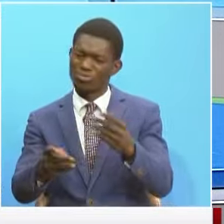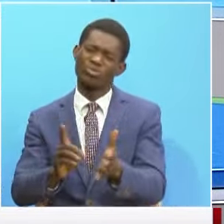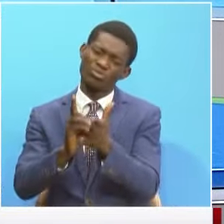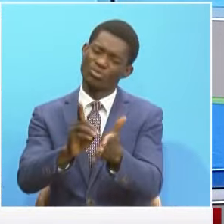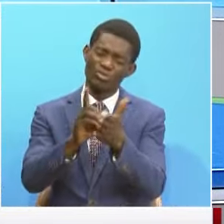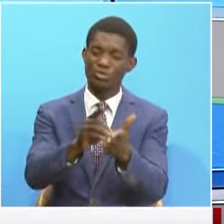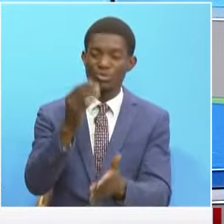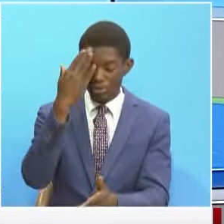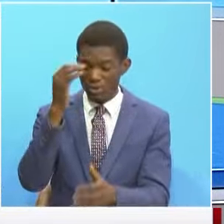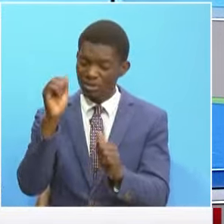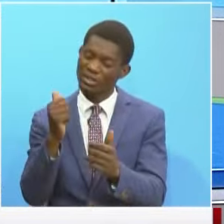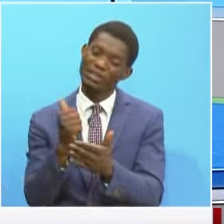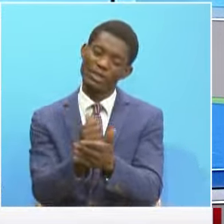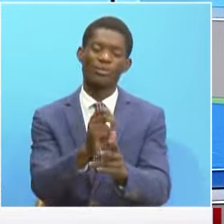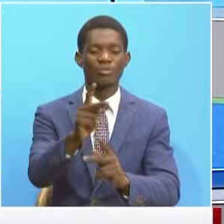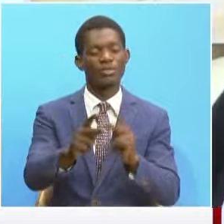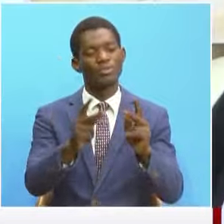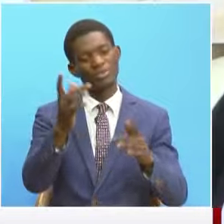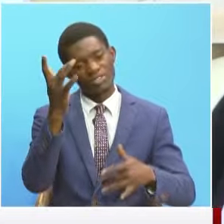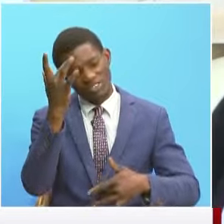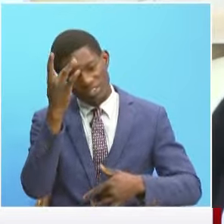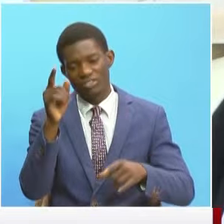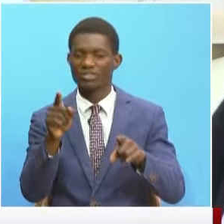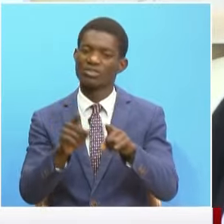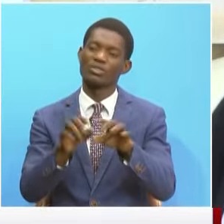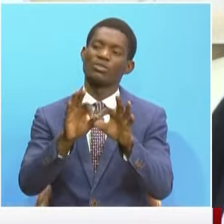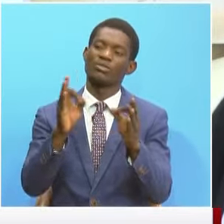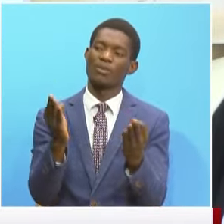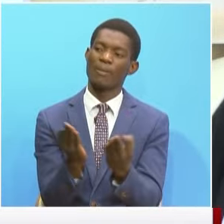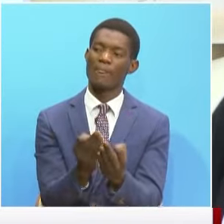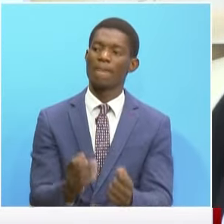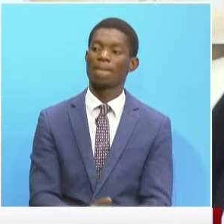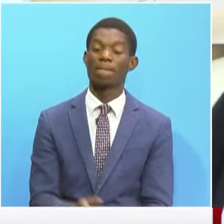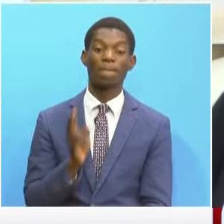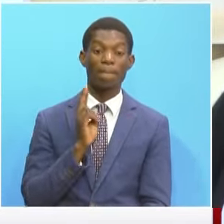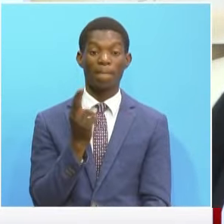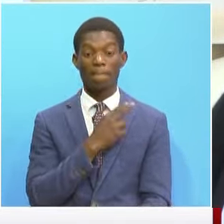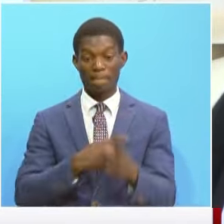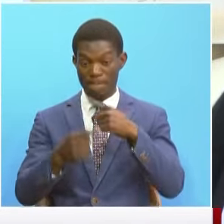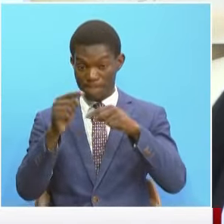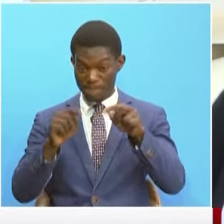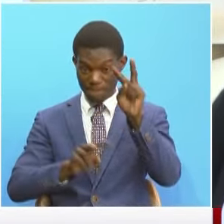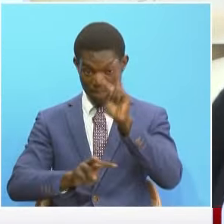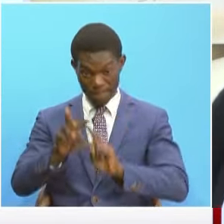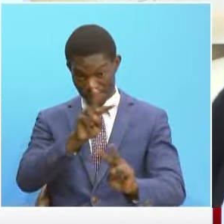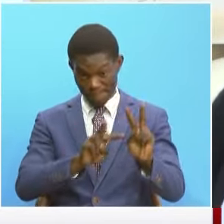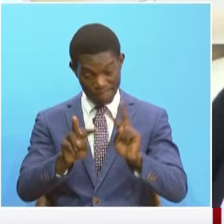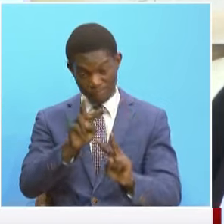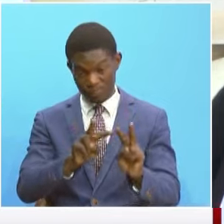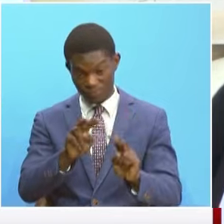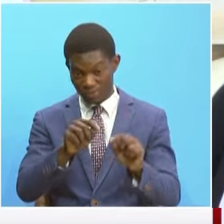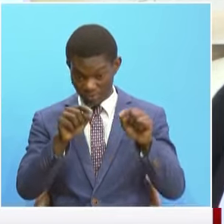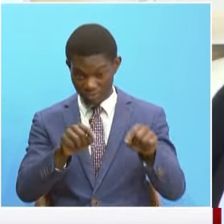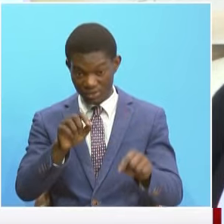in families as well. We have come to visit UTH Obstetrics ICU, and we are told this is a